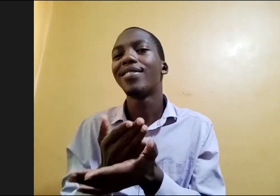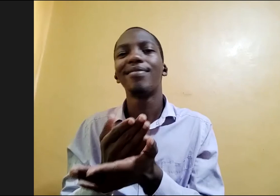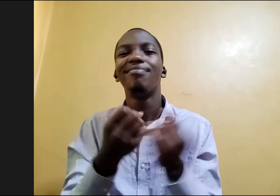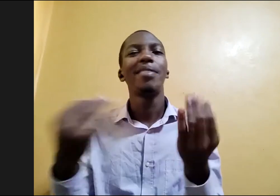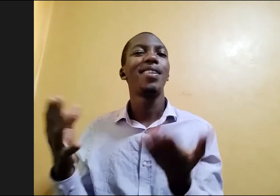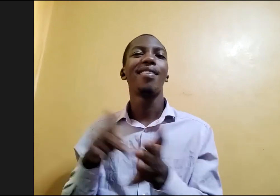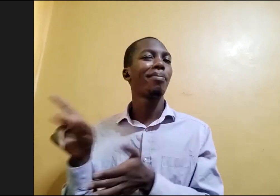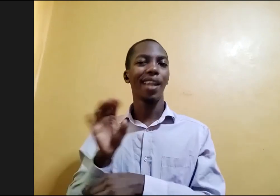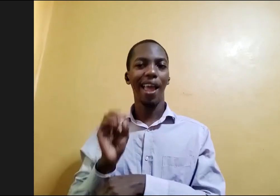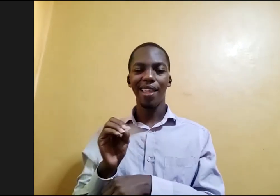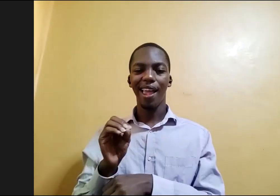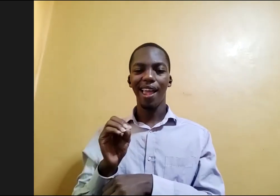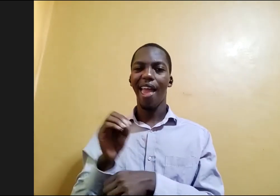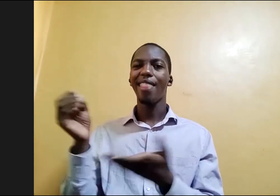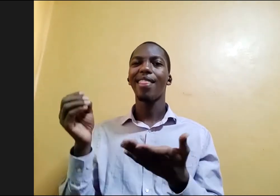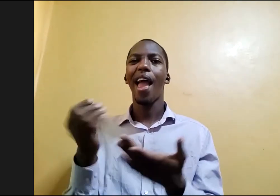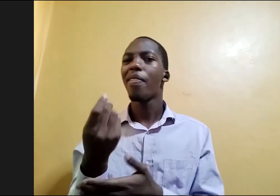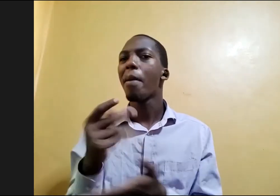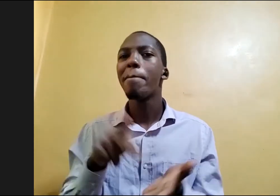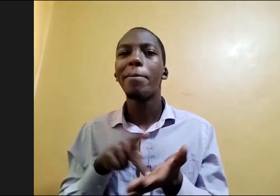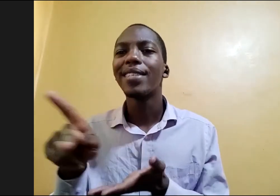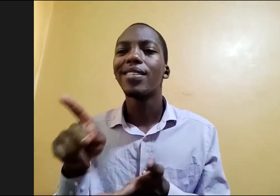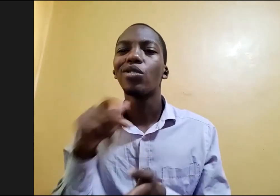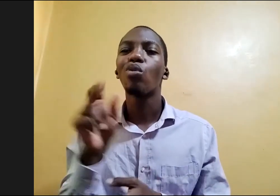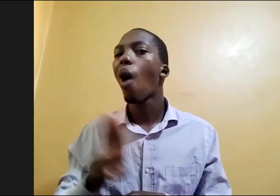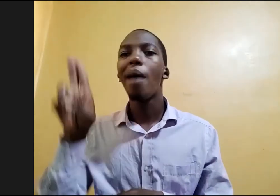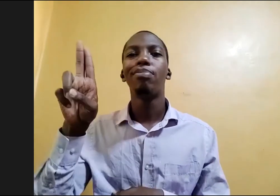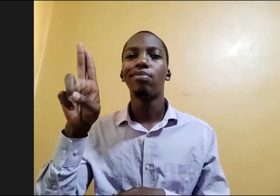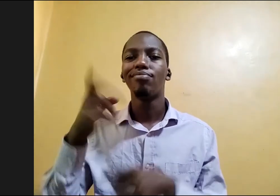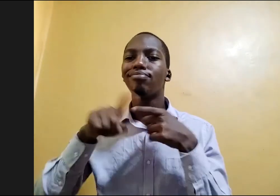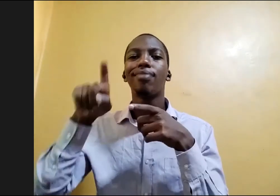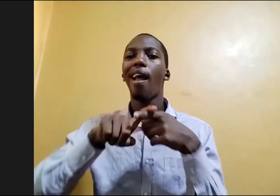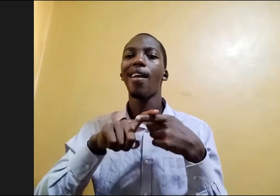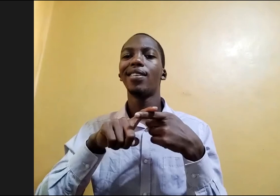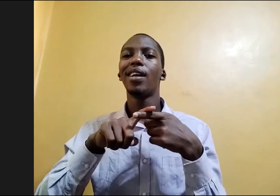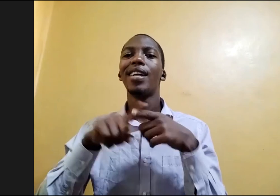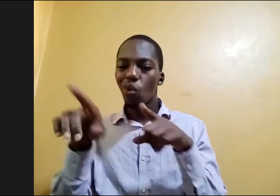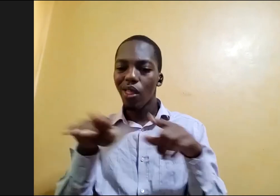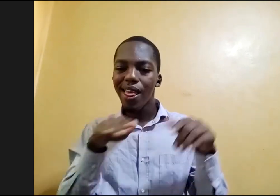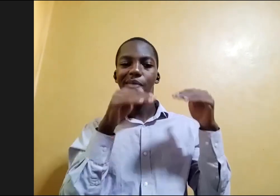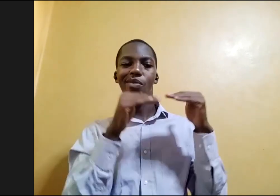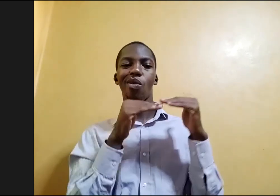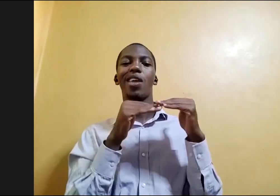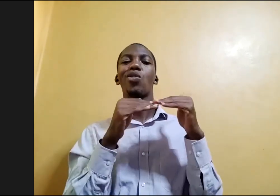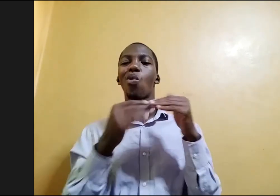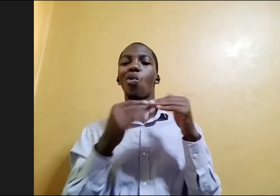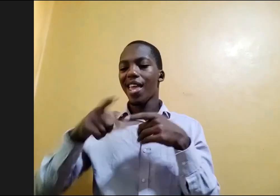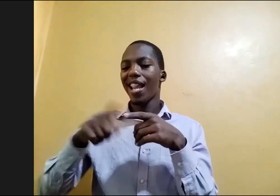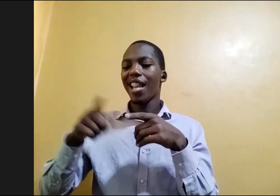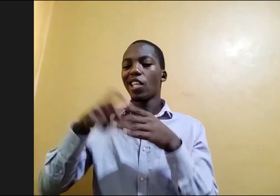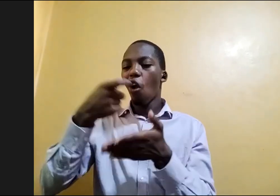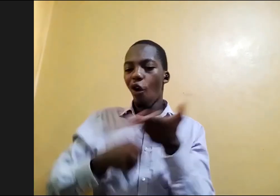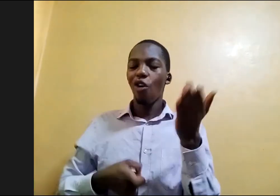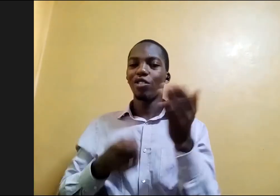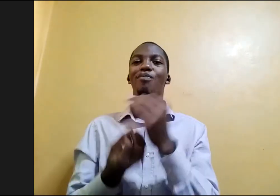prices are not necessarily going up in a corresponding way to cover the increased costs of